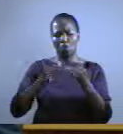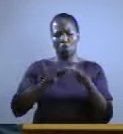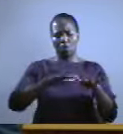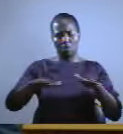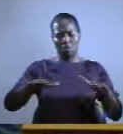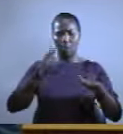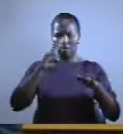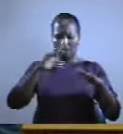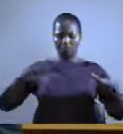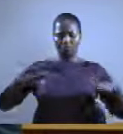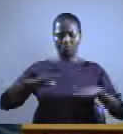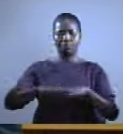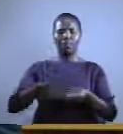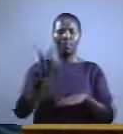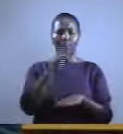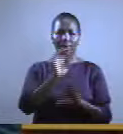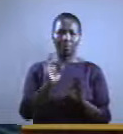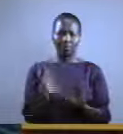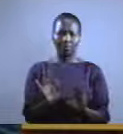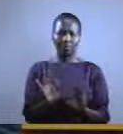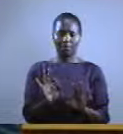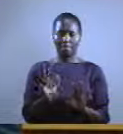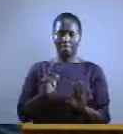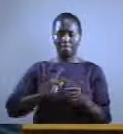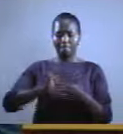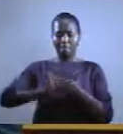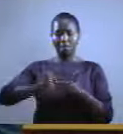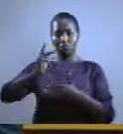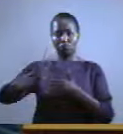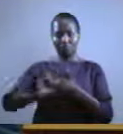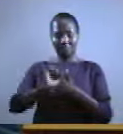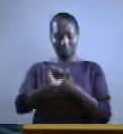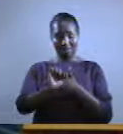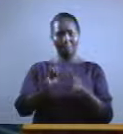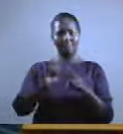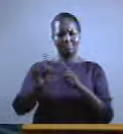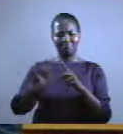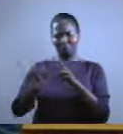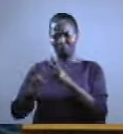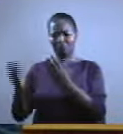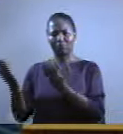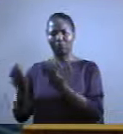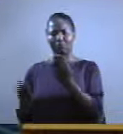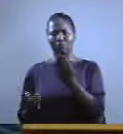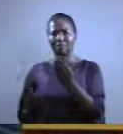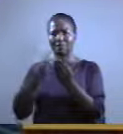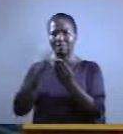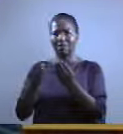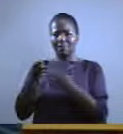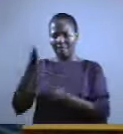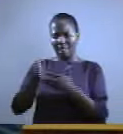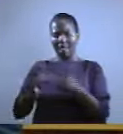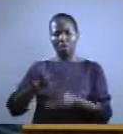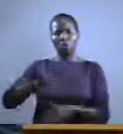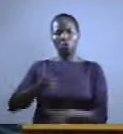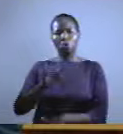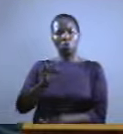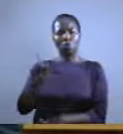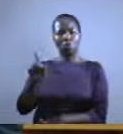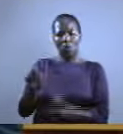and spatial development. The project will be counted alongside the N2 Joslovo project in Cape